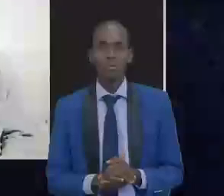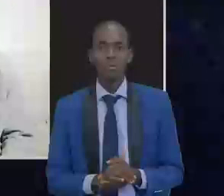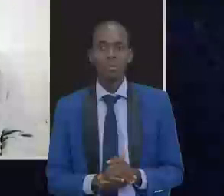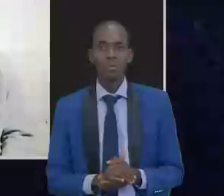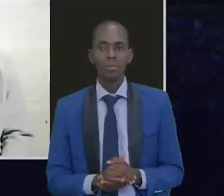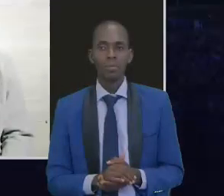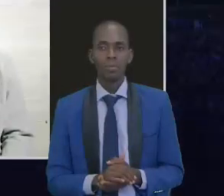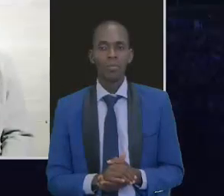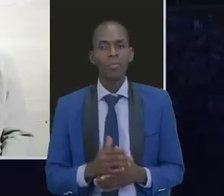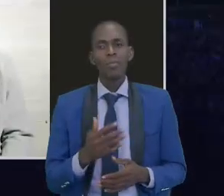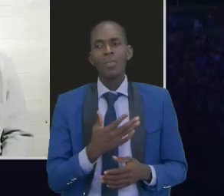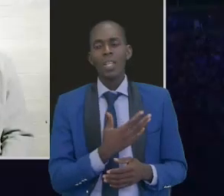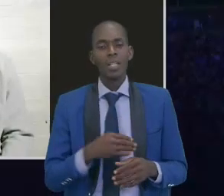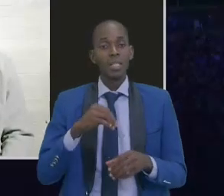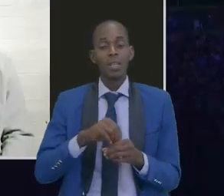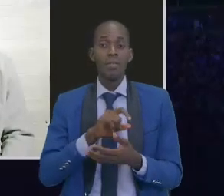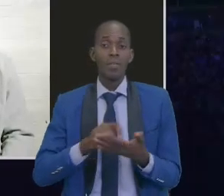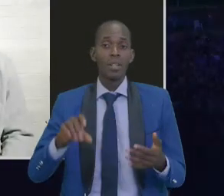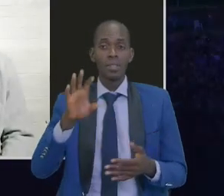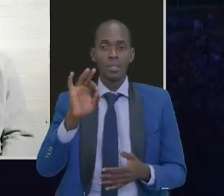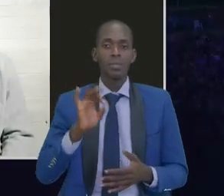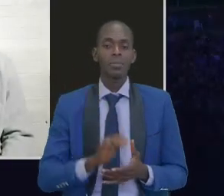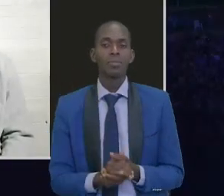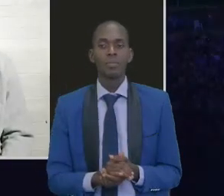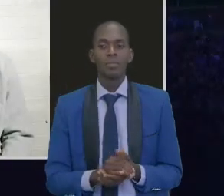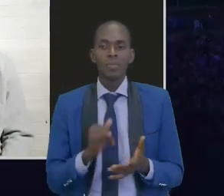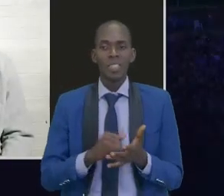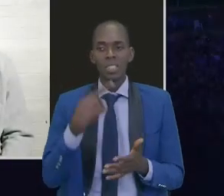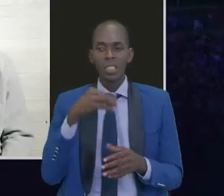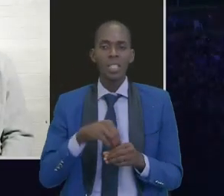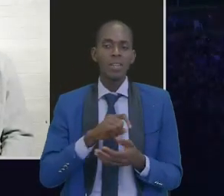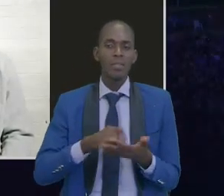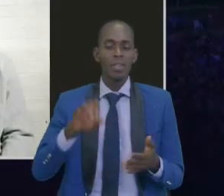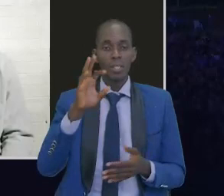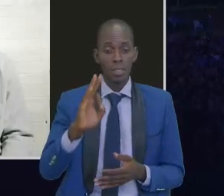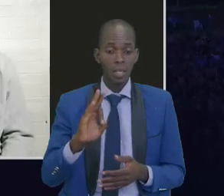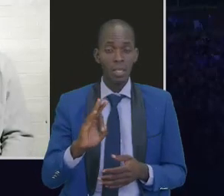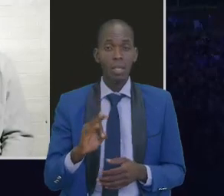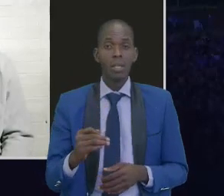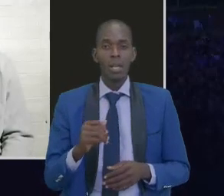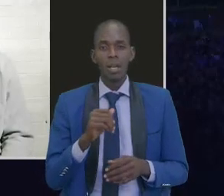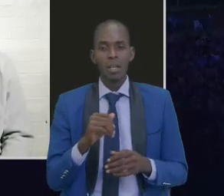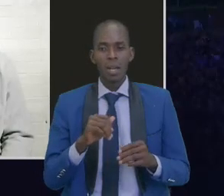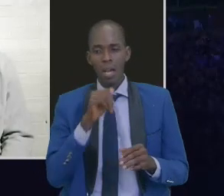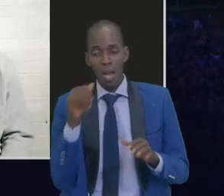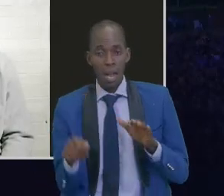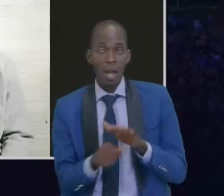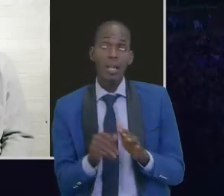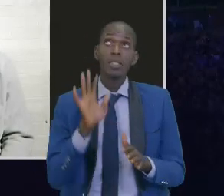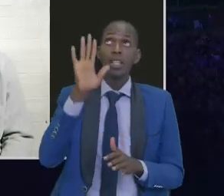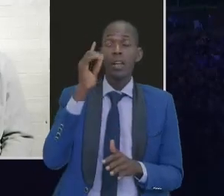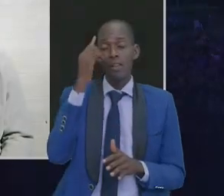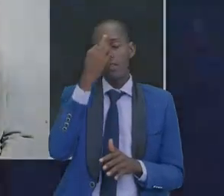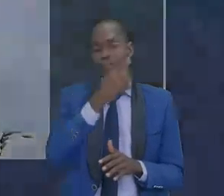And now in verse 9, it tells us in verse 9, hide thy face from